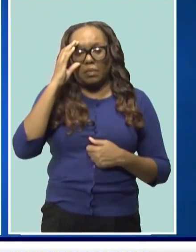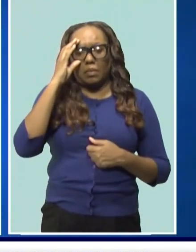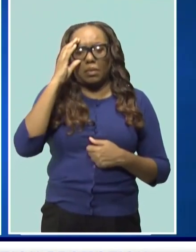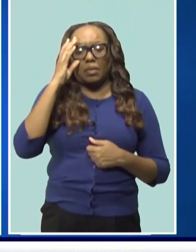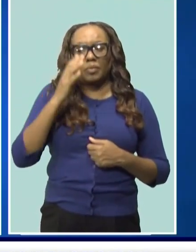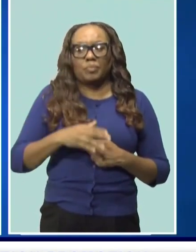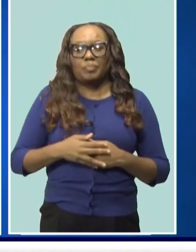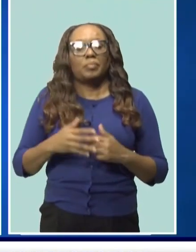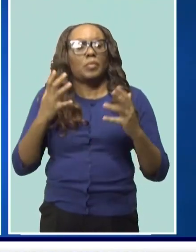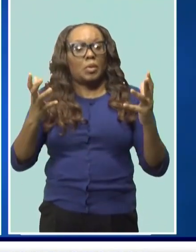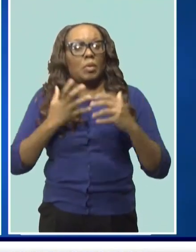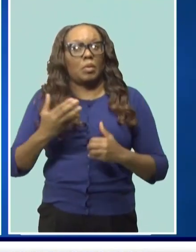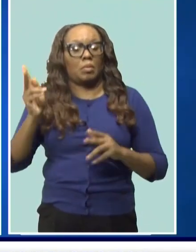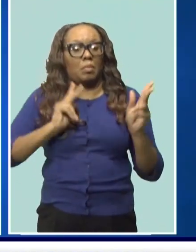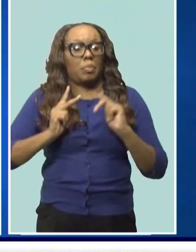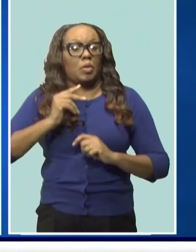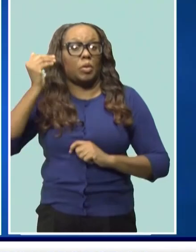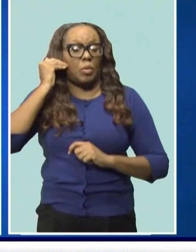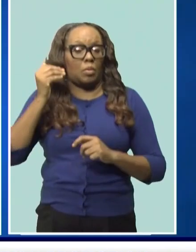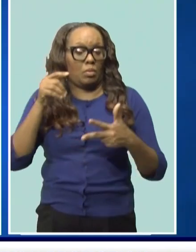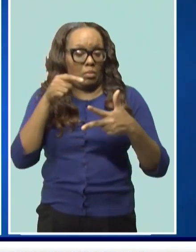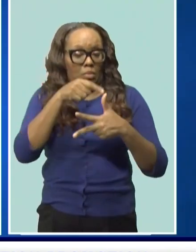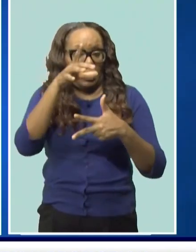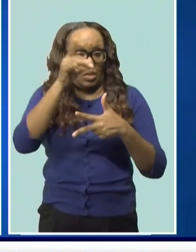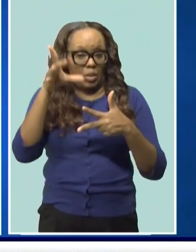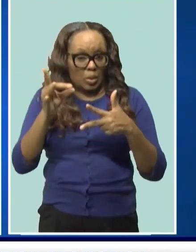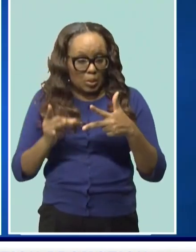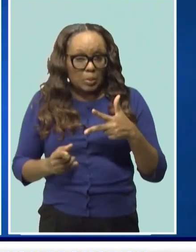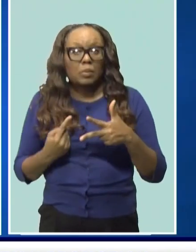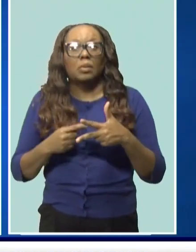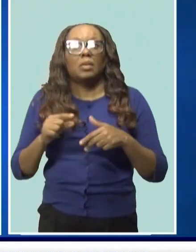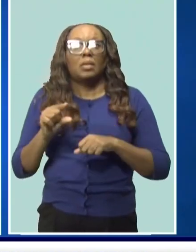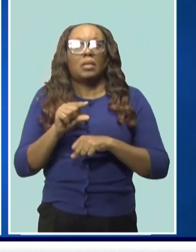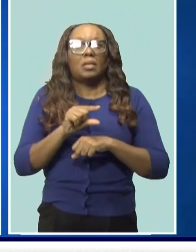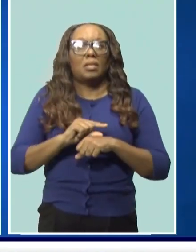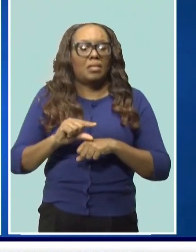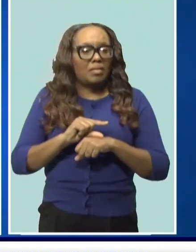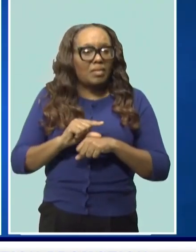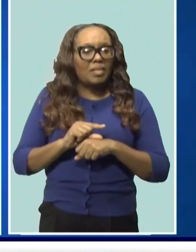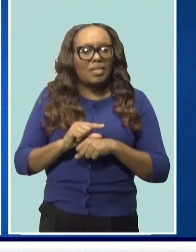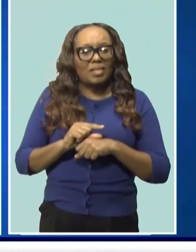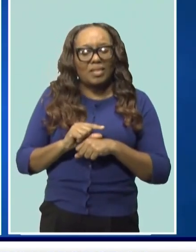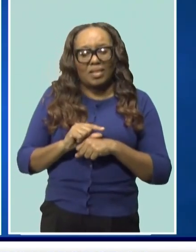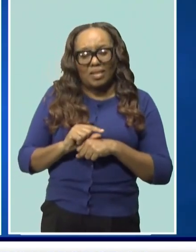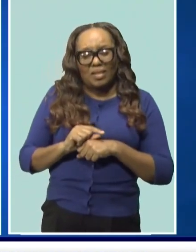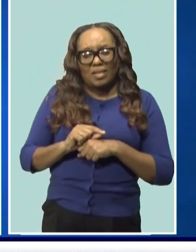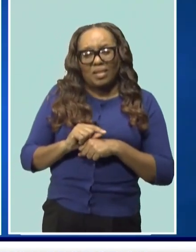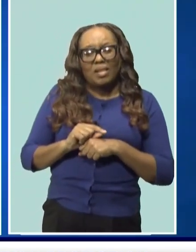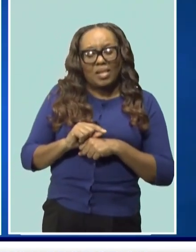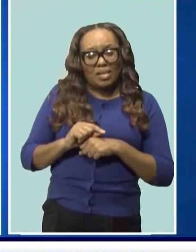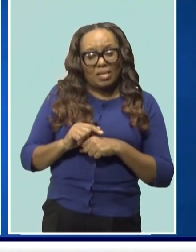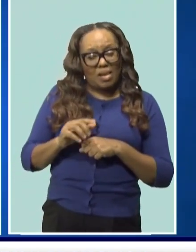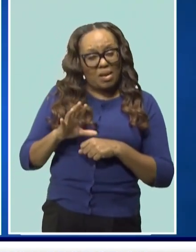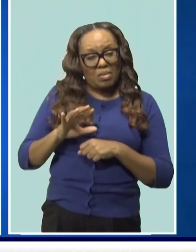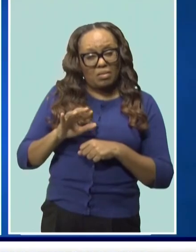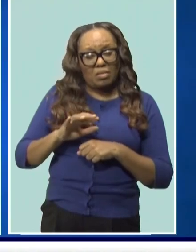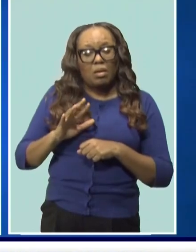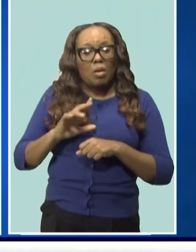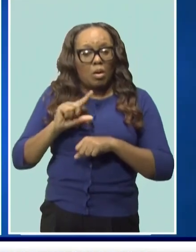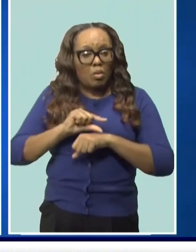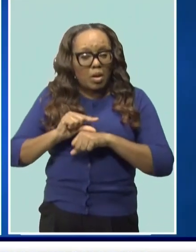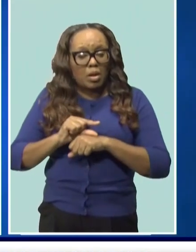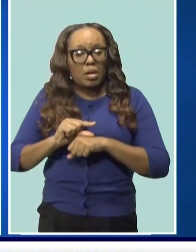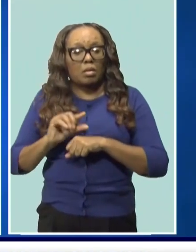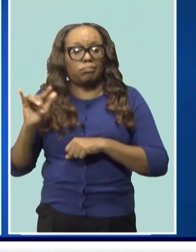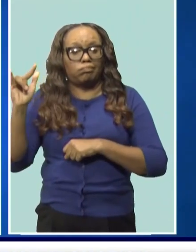letting people know that these are the options that are available. And Grenada is only 39 minutes away from Barbados. So why not leverage that